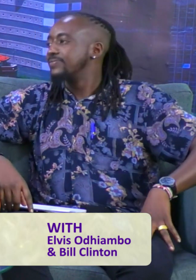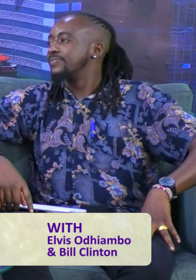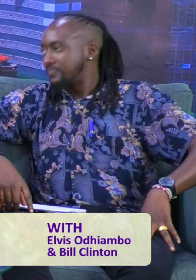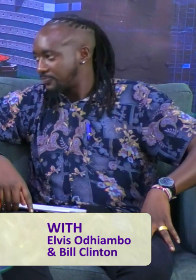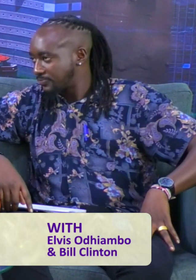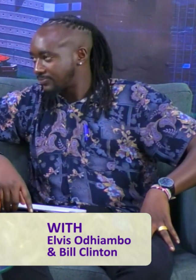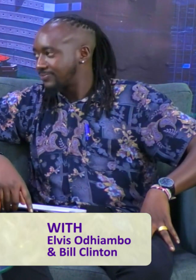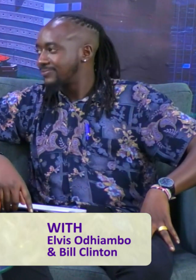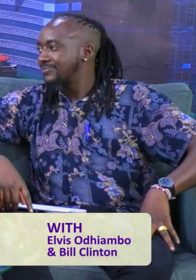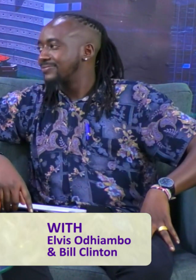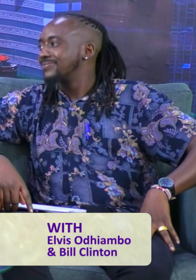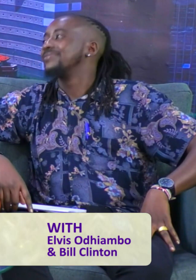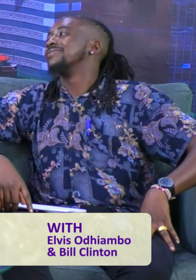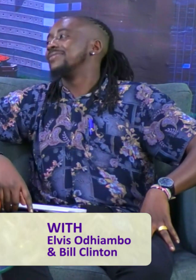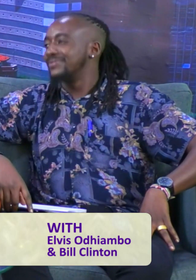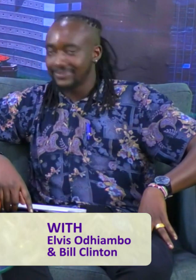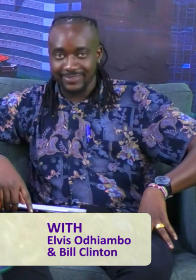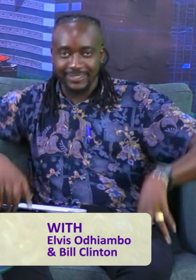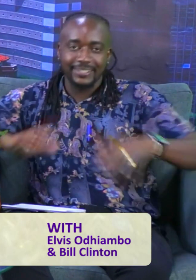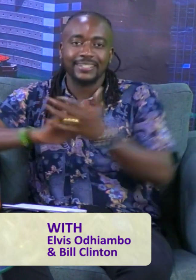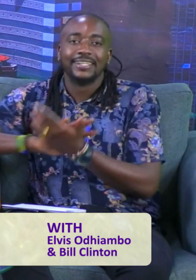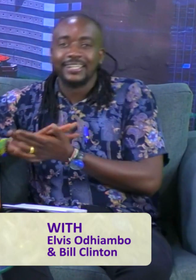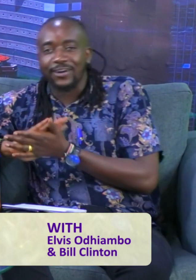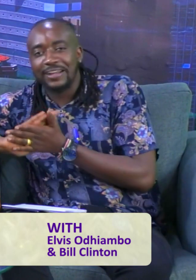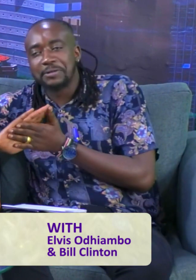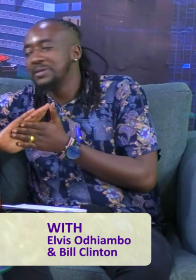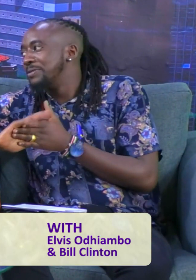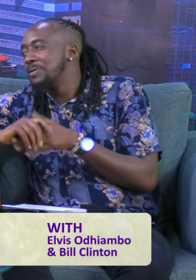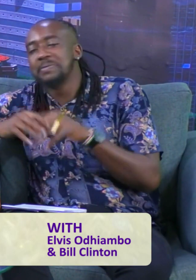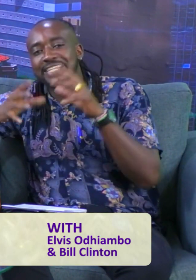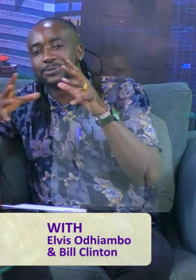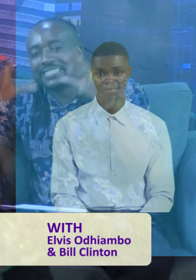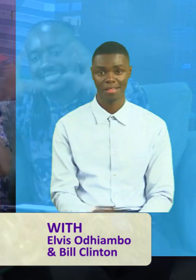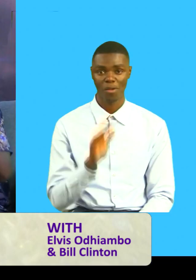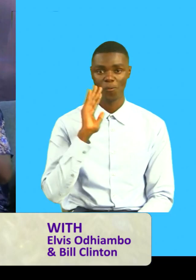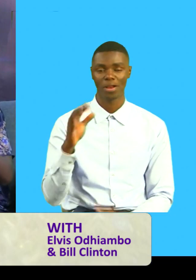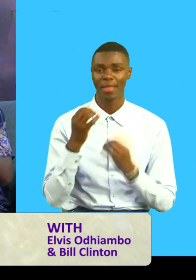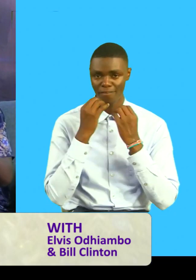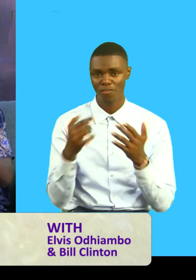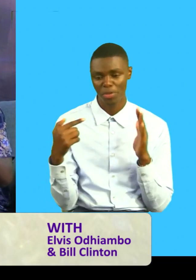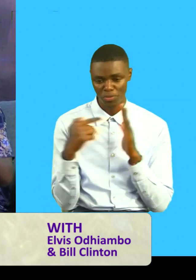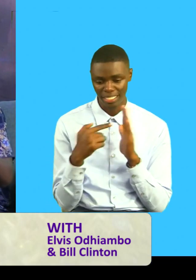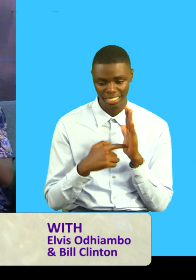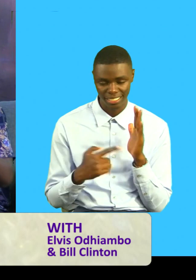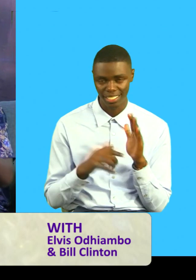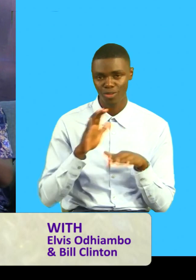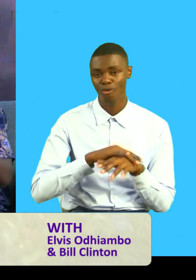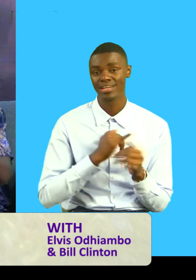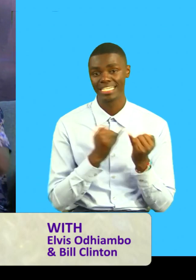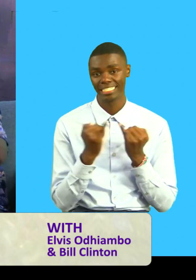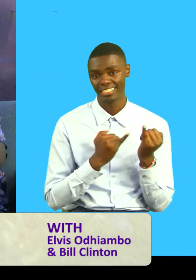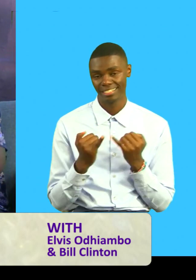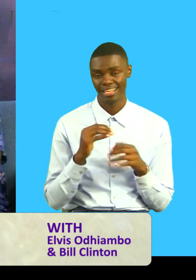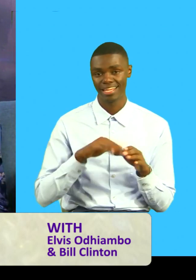passes. And I believe that Man U is going to win the FA Cup. Alright, we'll be bringing you detailed analysis on Saturday in our